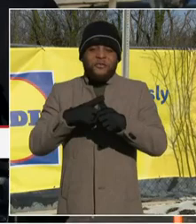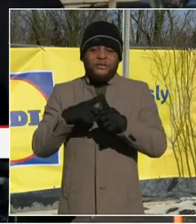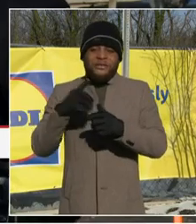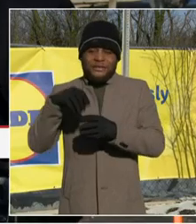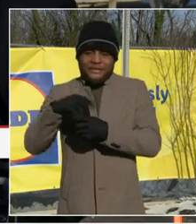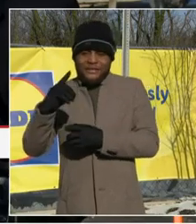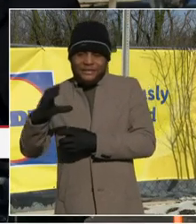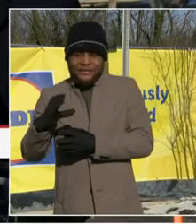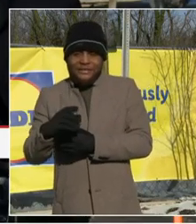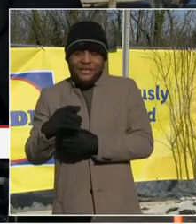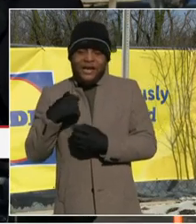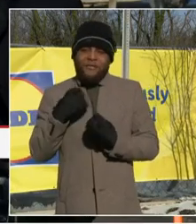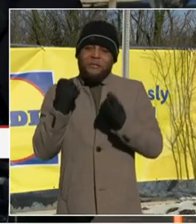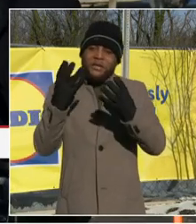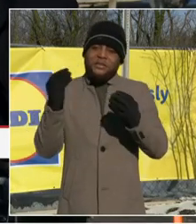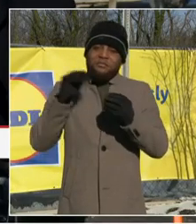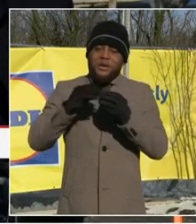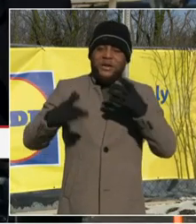more exciting